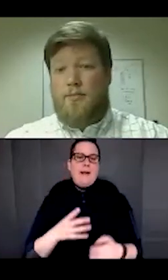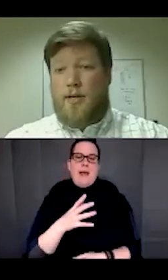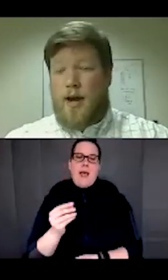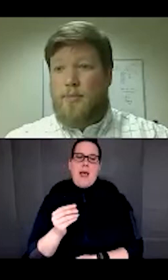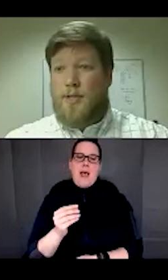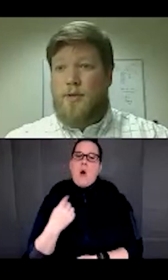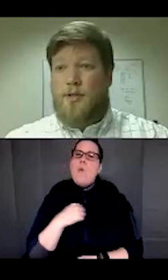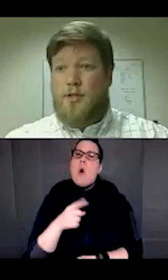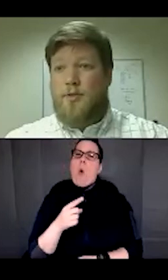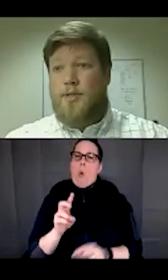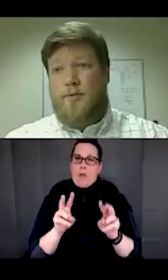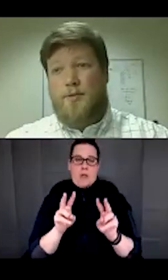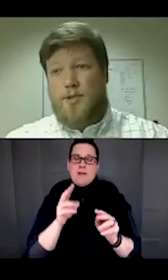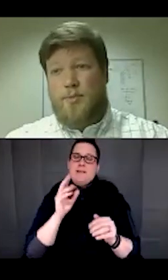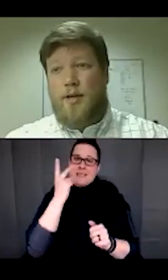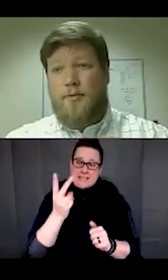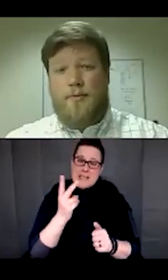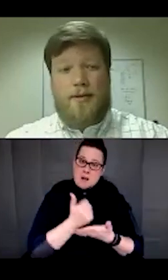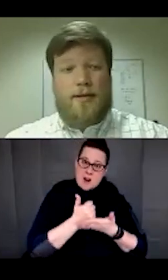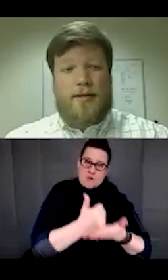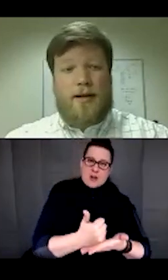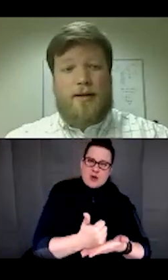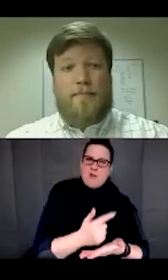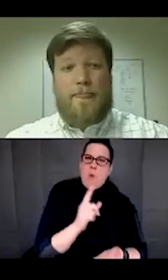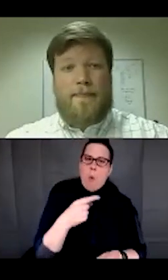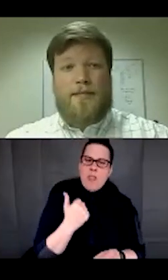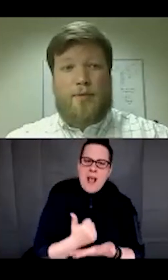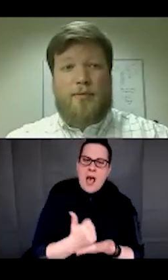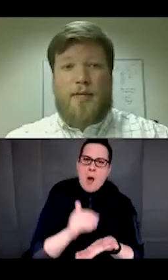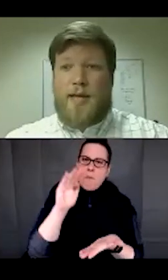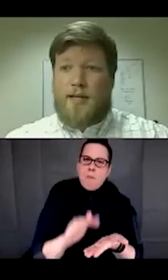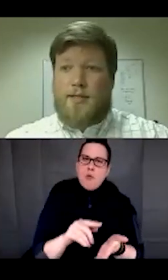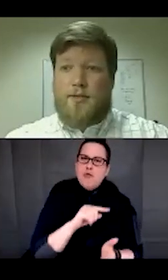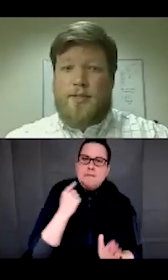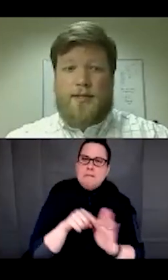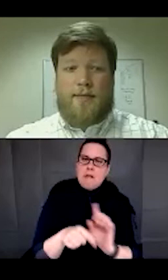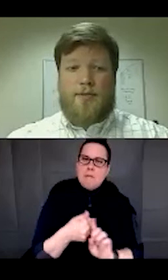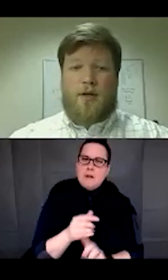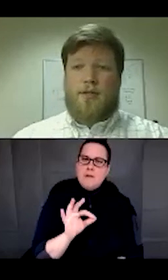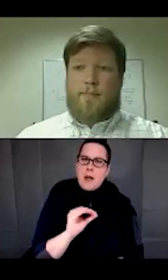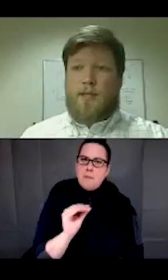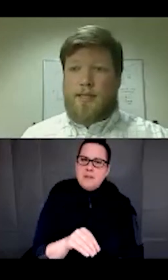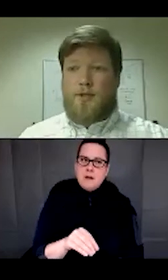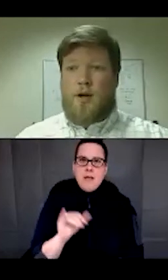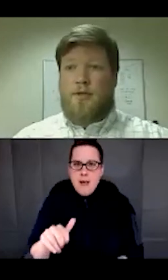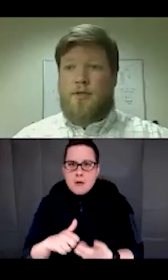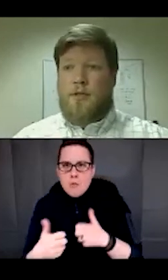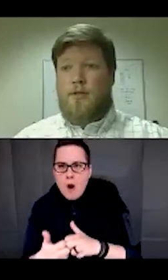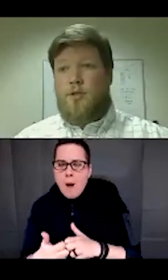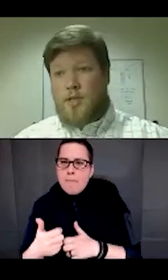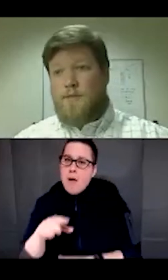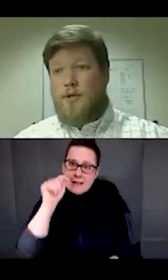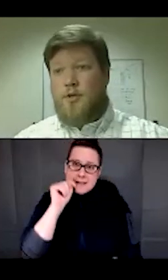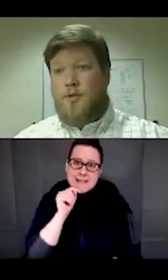meta-analytically with a 9% reduction in suicide risk, which is pretty low. This is a problem because adolescent suicide attempters are typically discharged